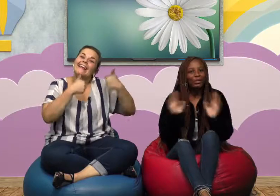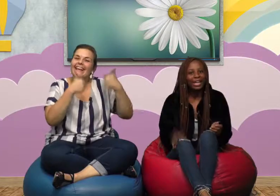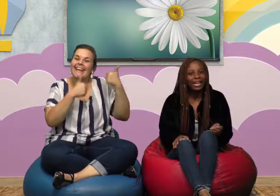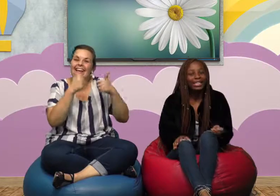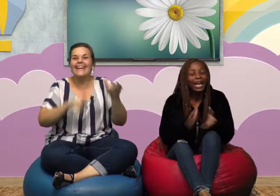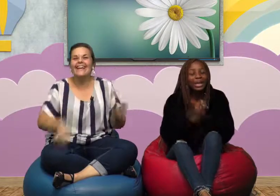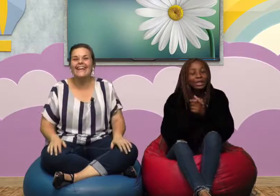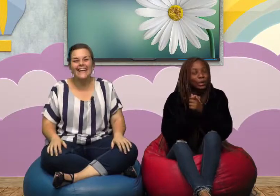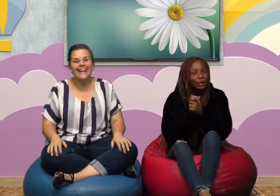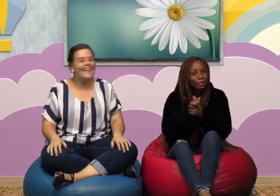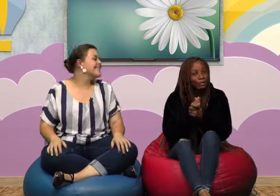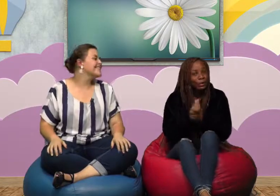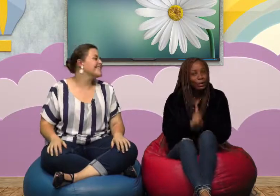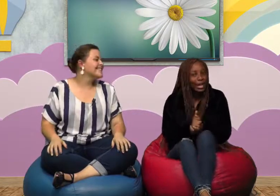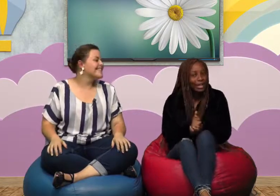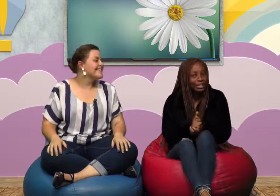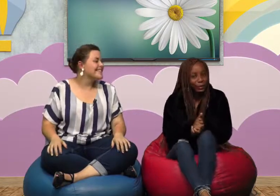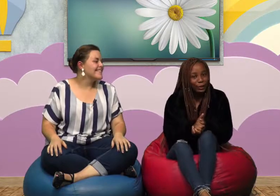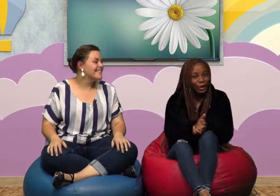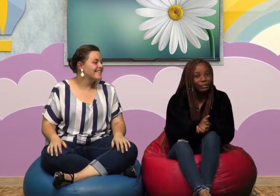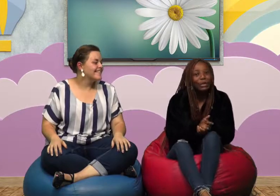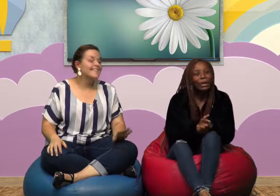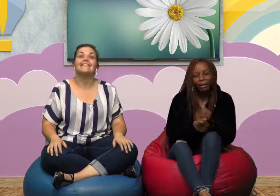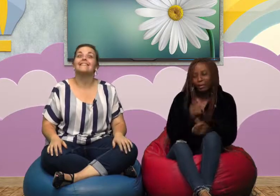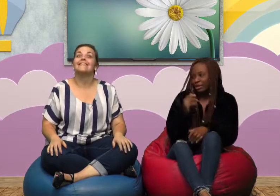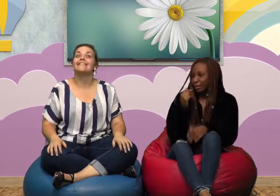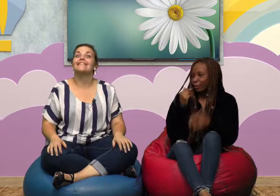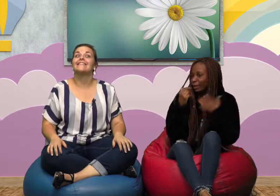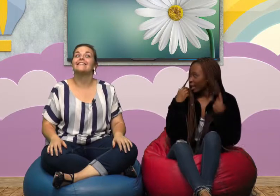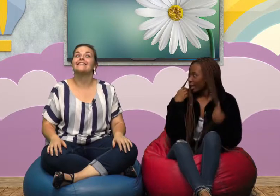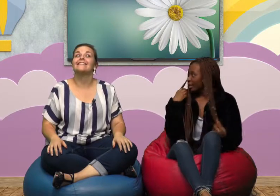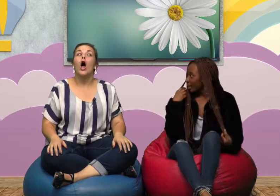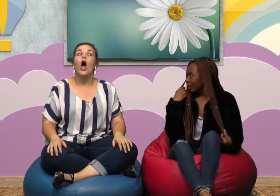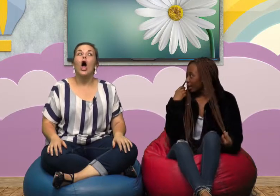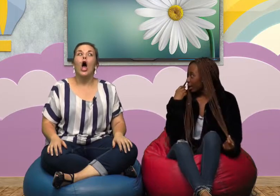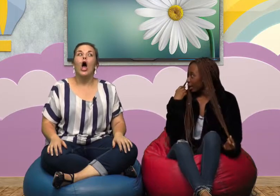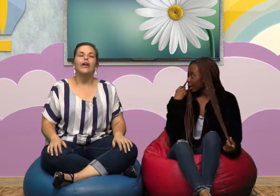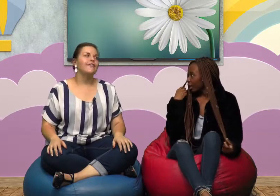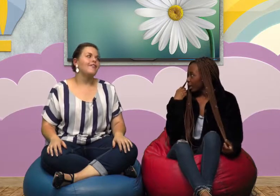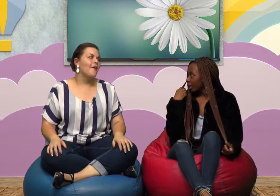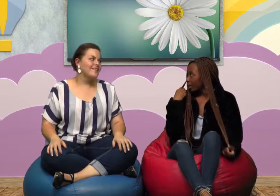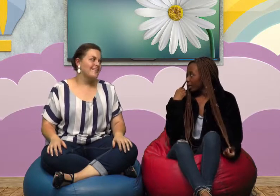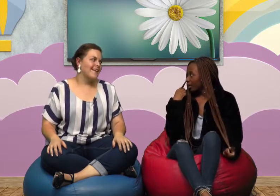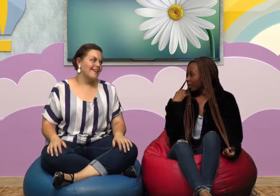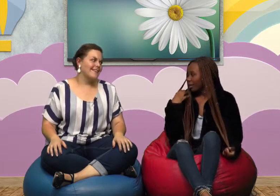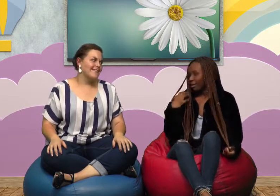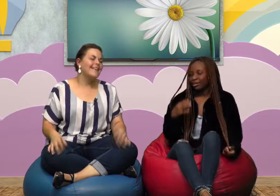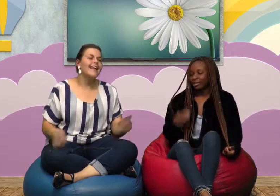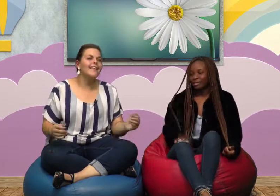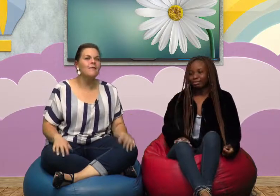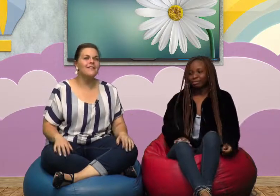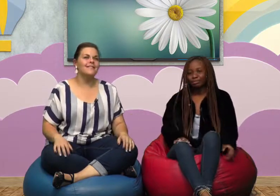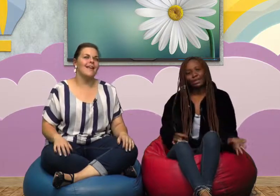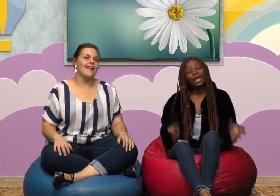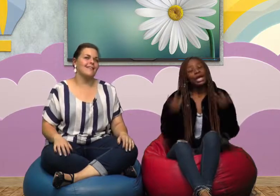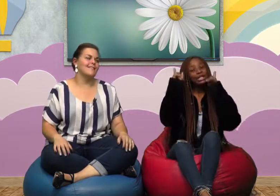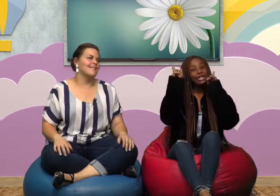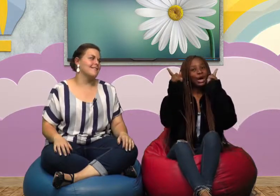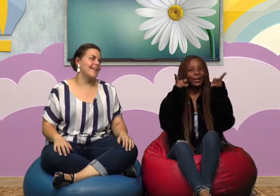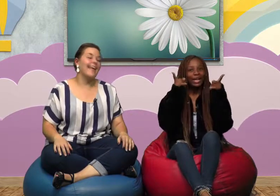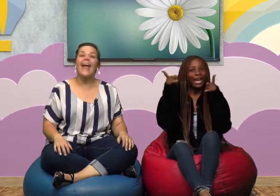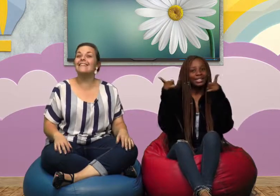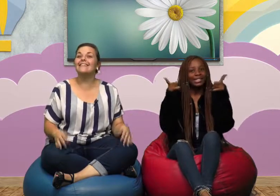Wow, friends, I had so much fun with arts and crafts. Marisol, what's next? You know what's next. Tell them what's